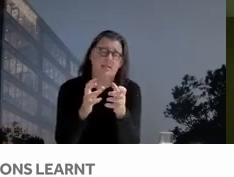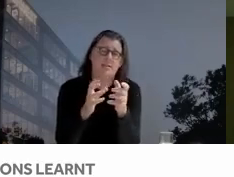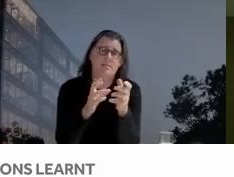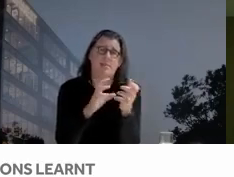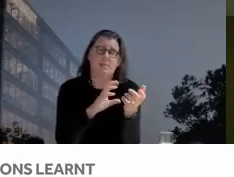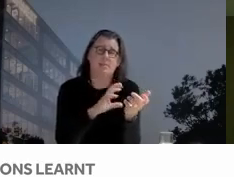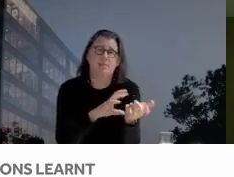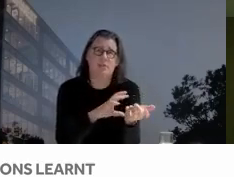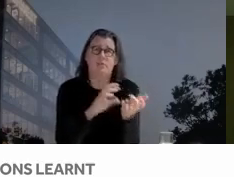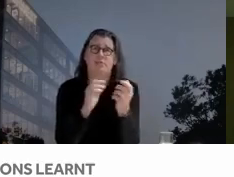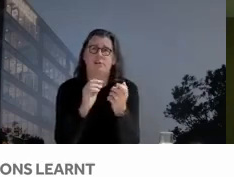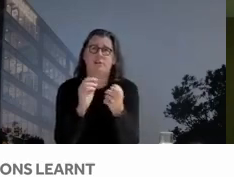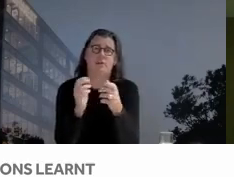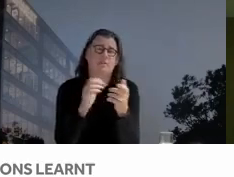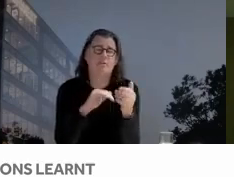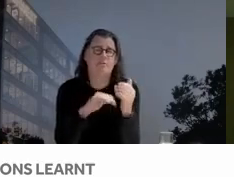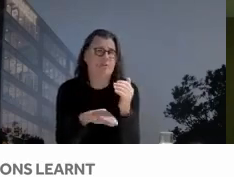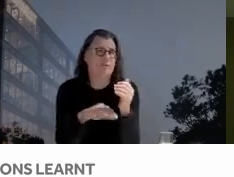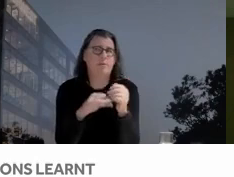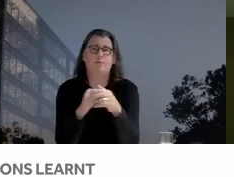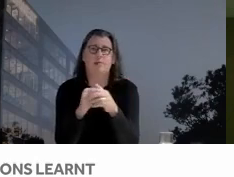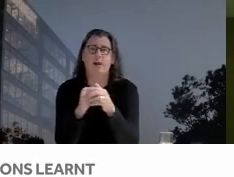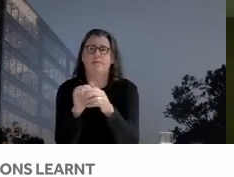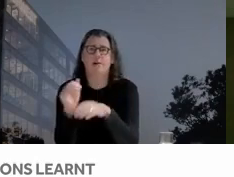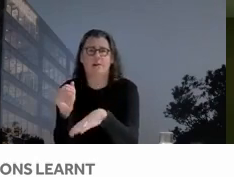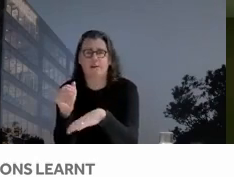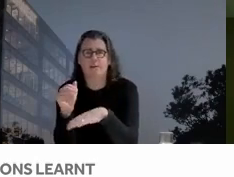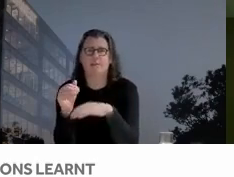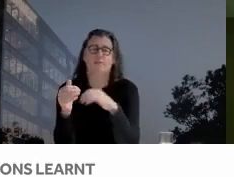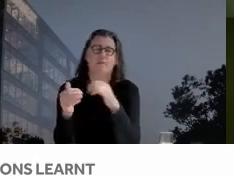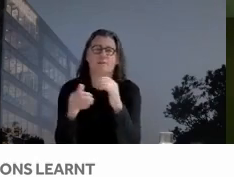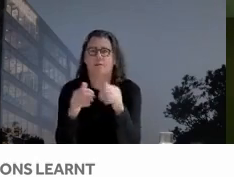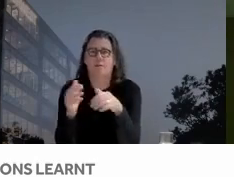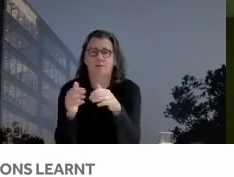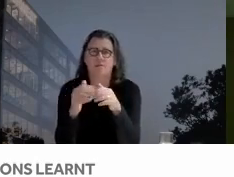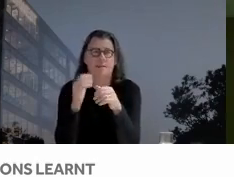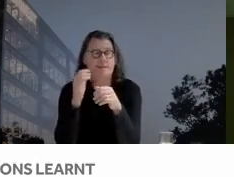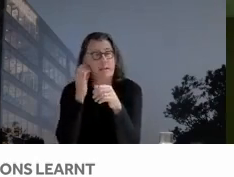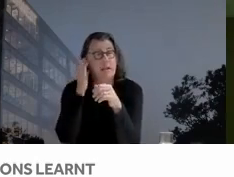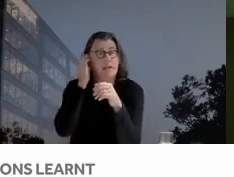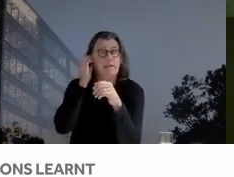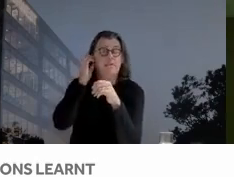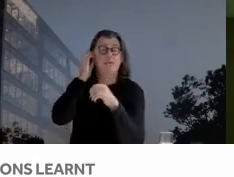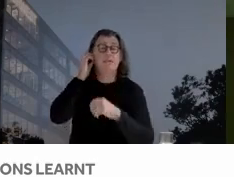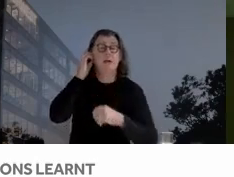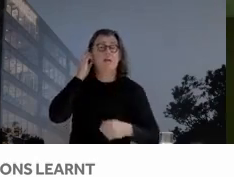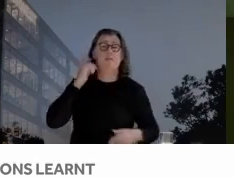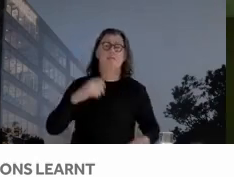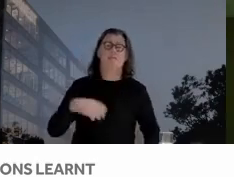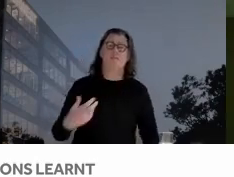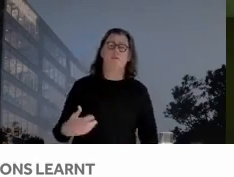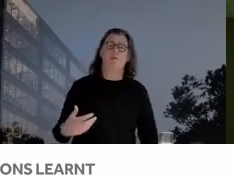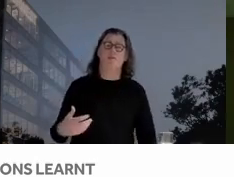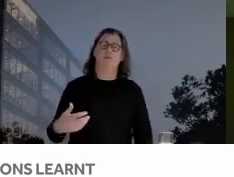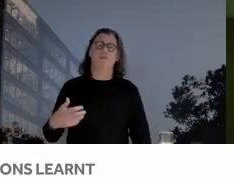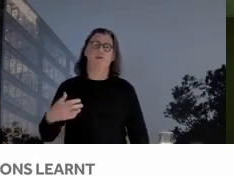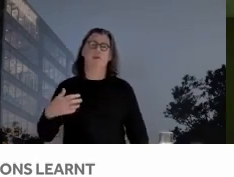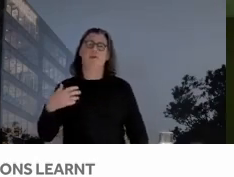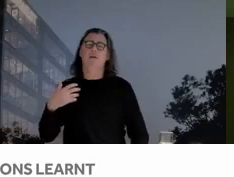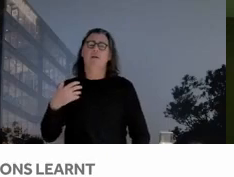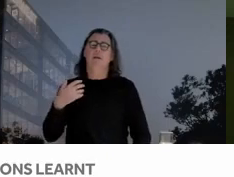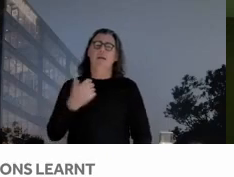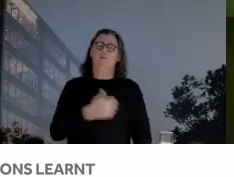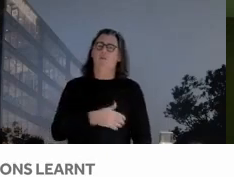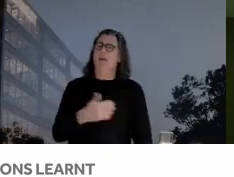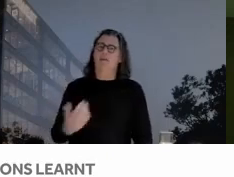being consistent between just structure above ground, not including substructure, all of those things? The study timeframes that you talk to,